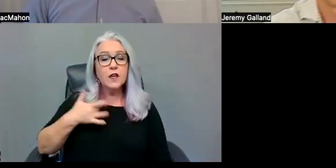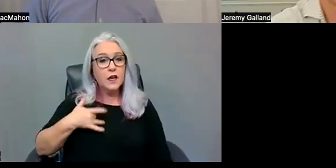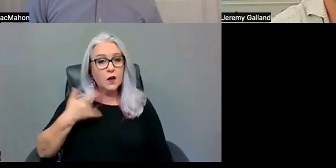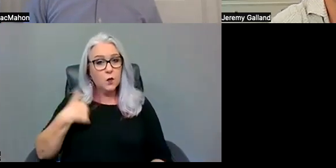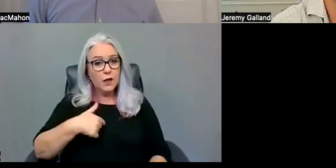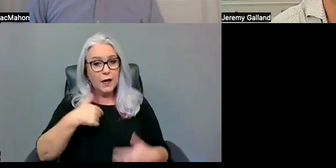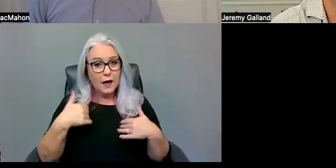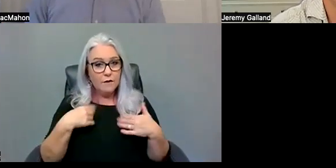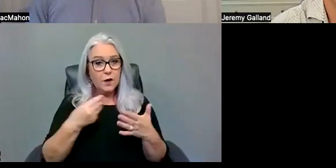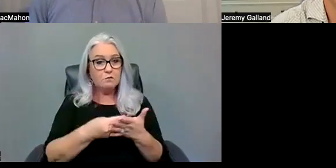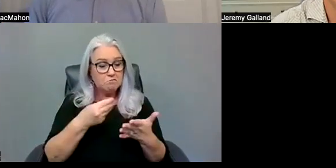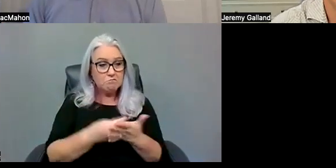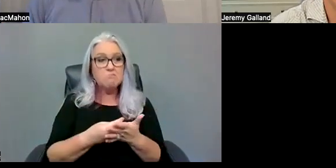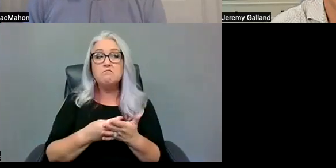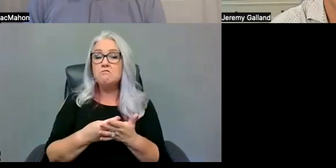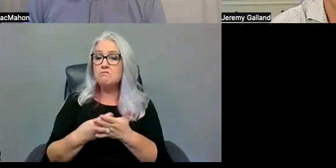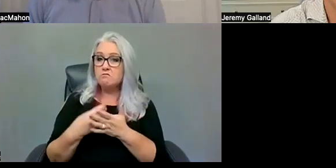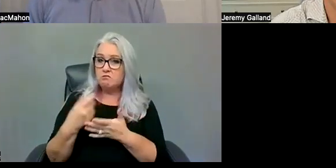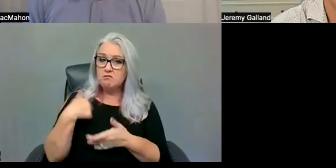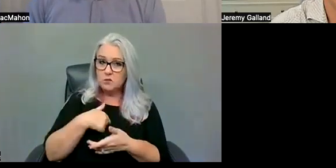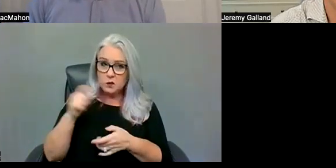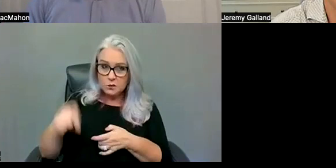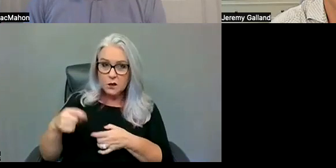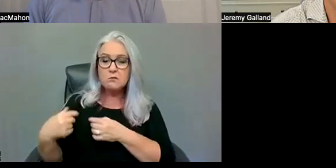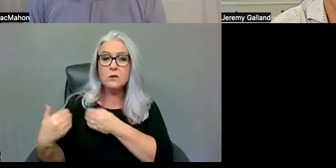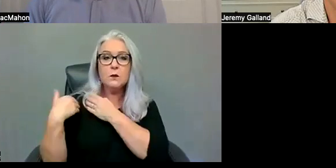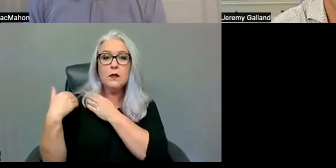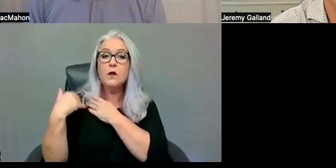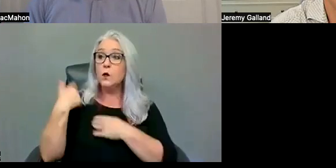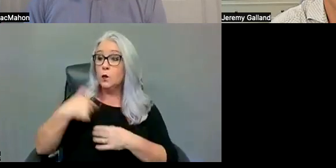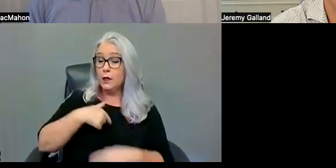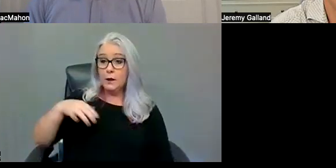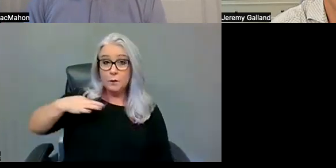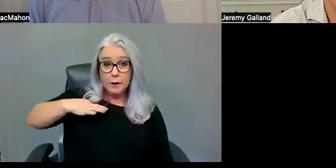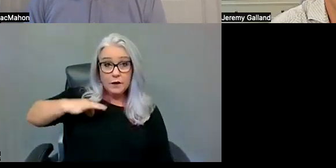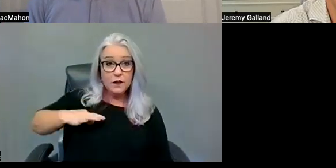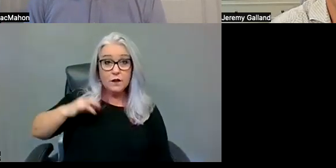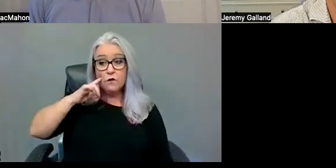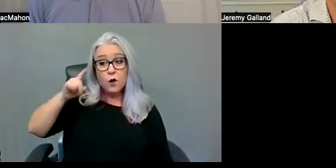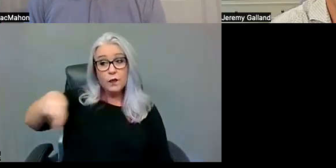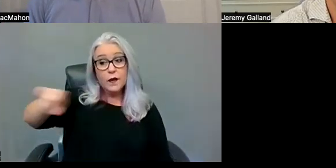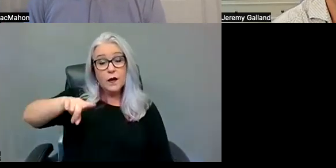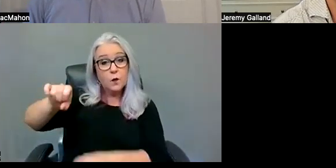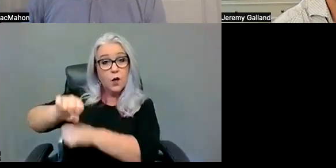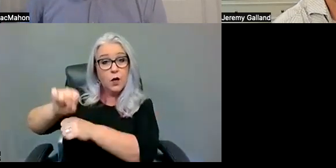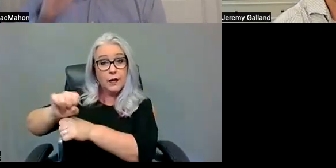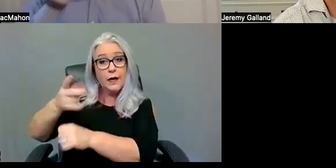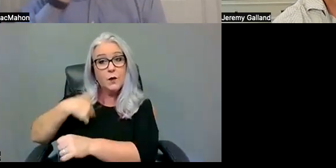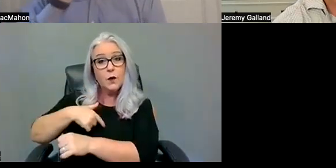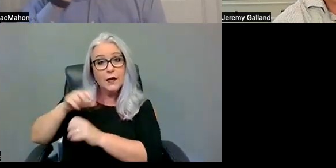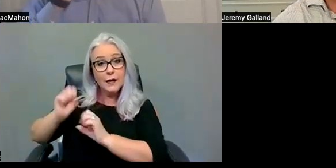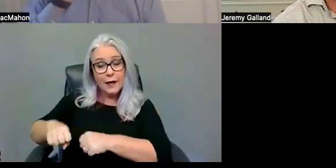our village. We benefit from their work and we can absorb